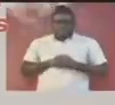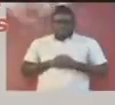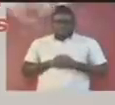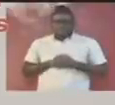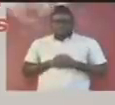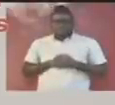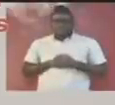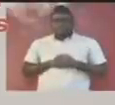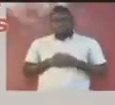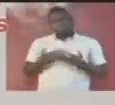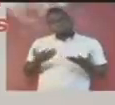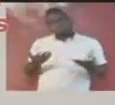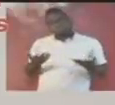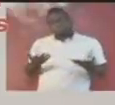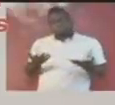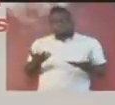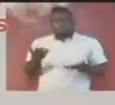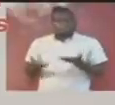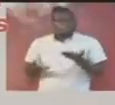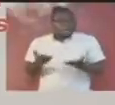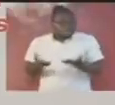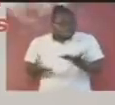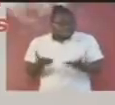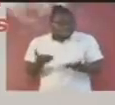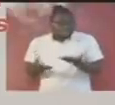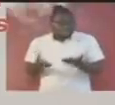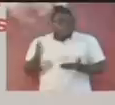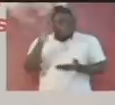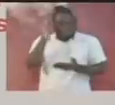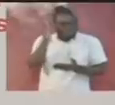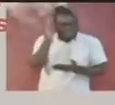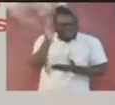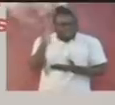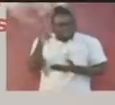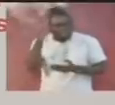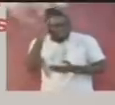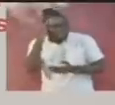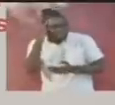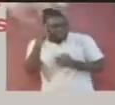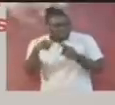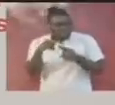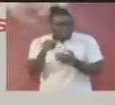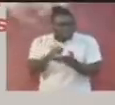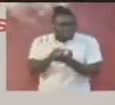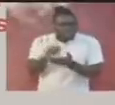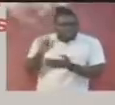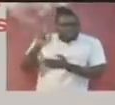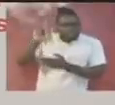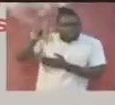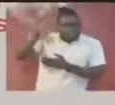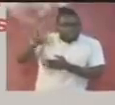considering, maybe with guidance from WHO.